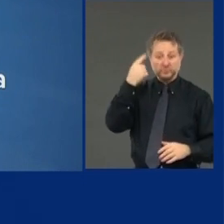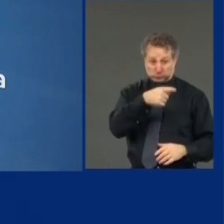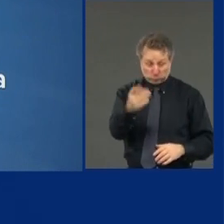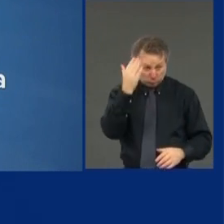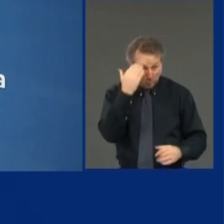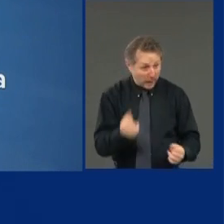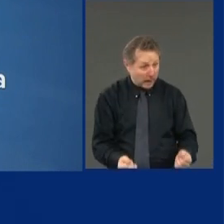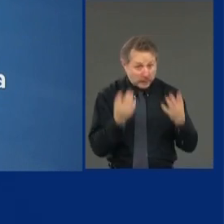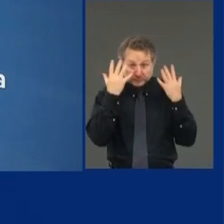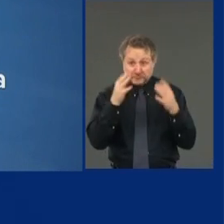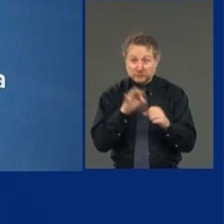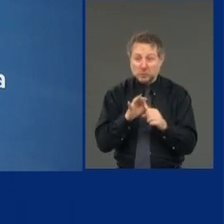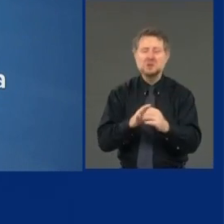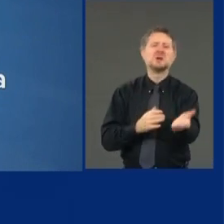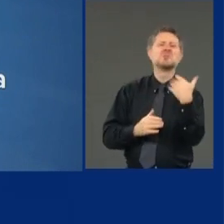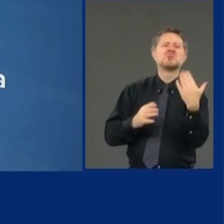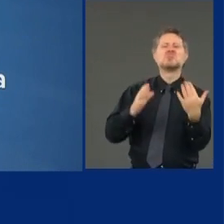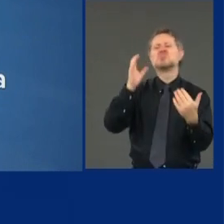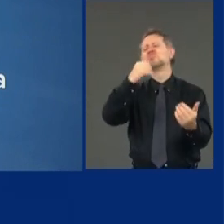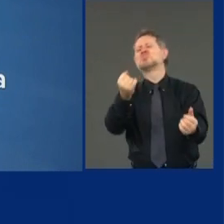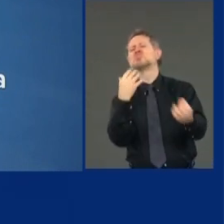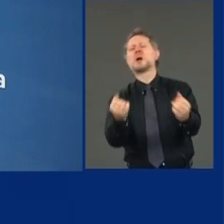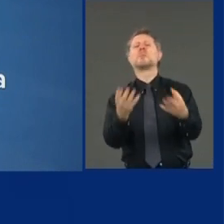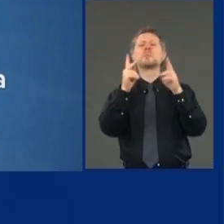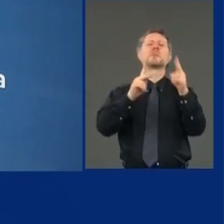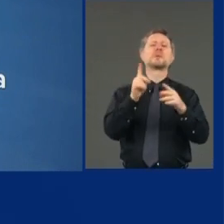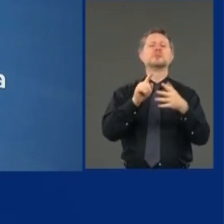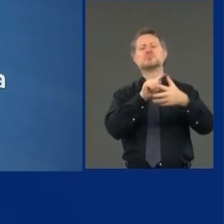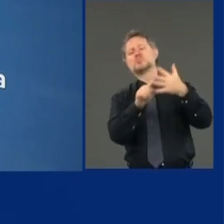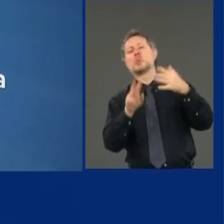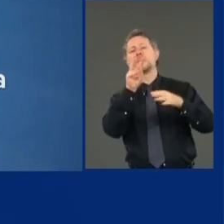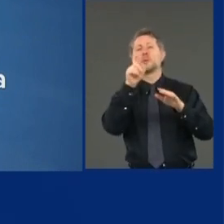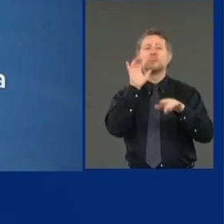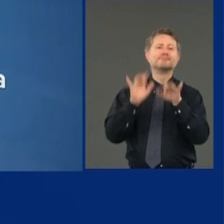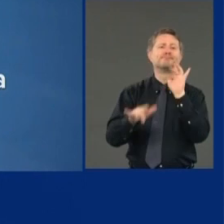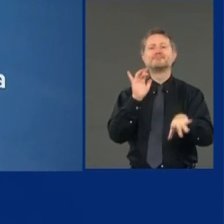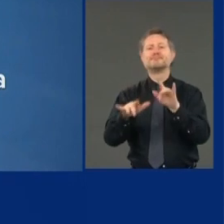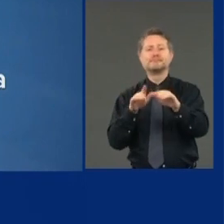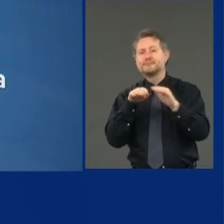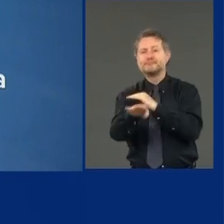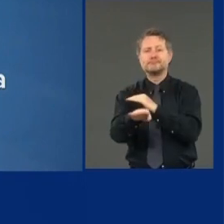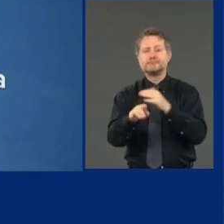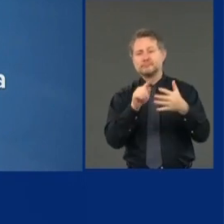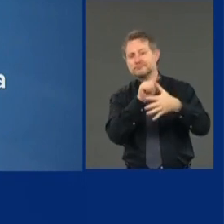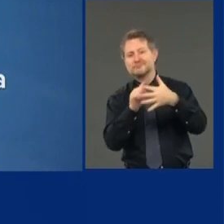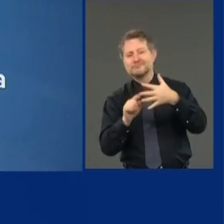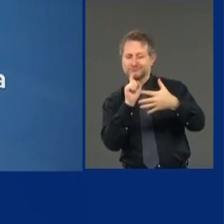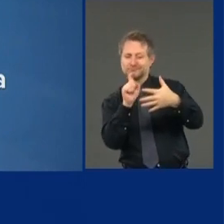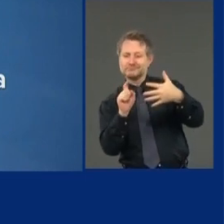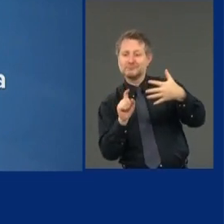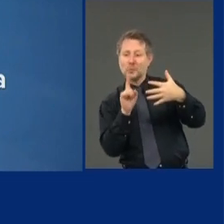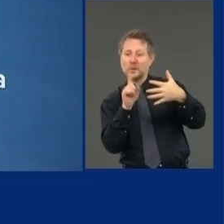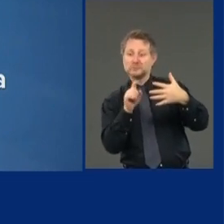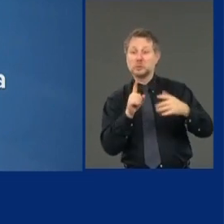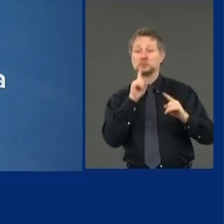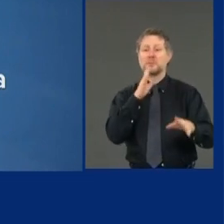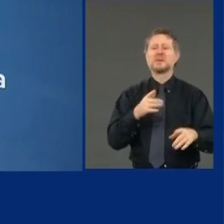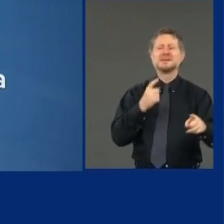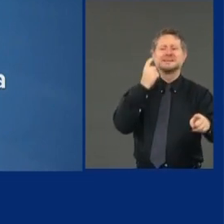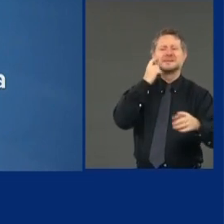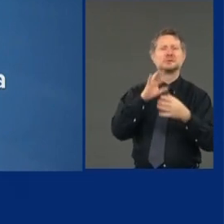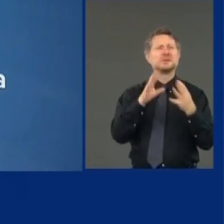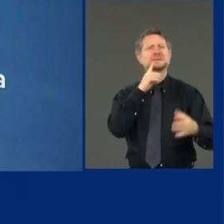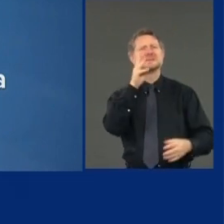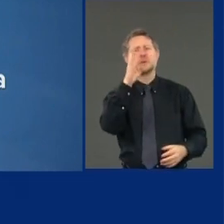What's the number of people who went to the website in 2.5 days? Did you just say 600? No, I said